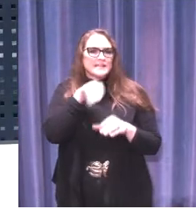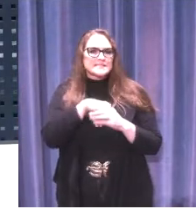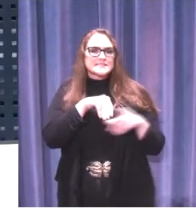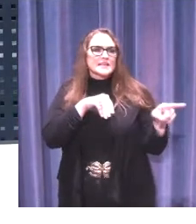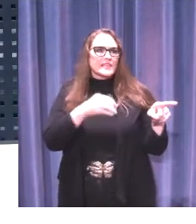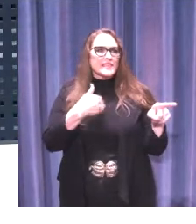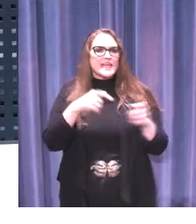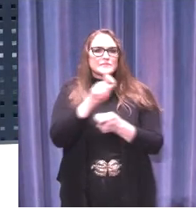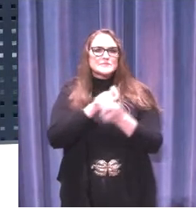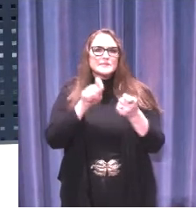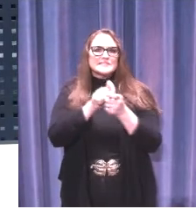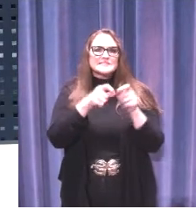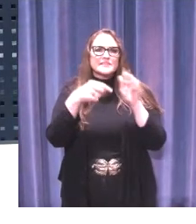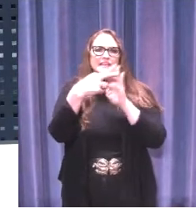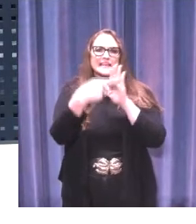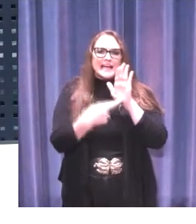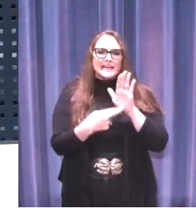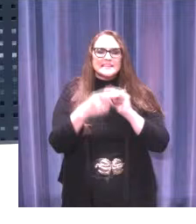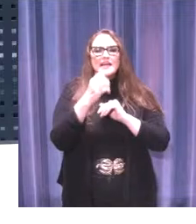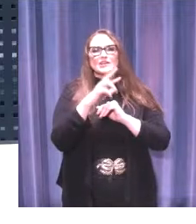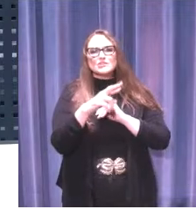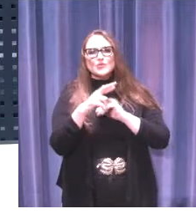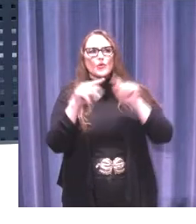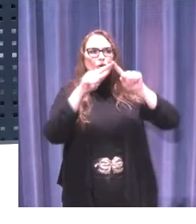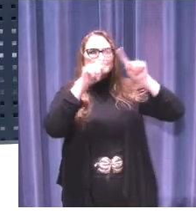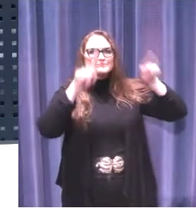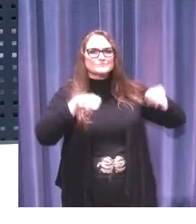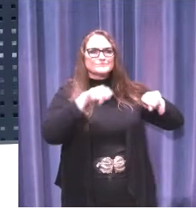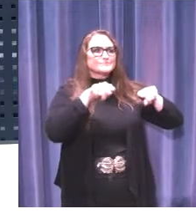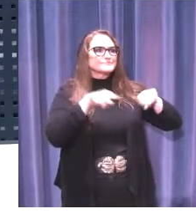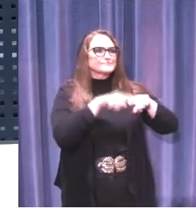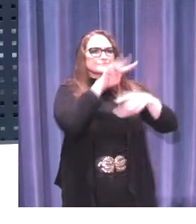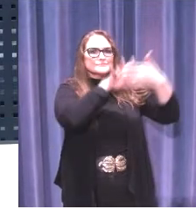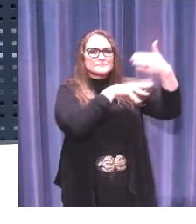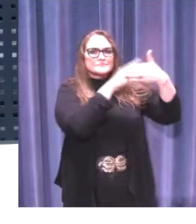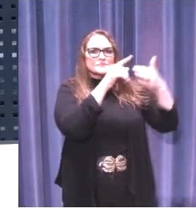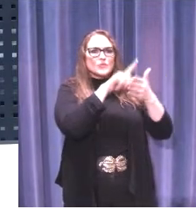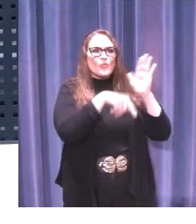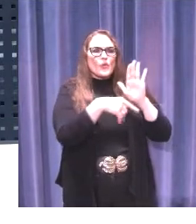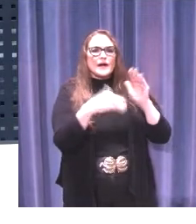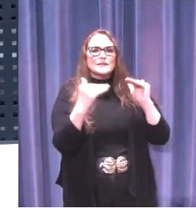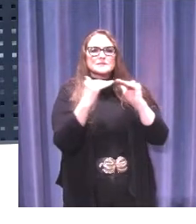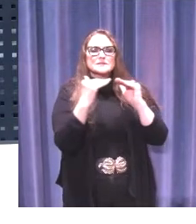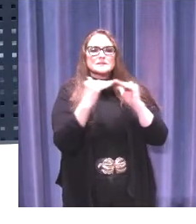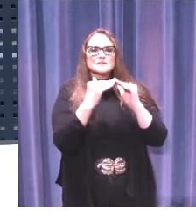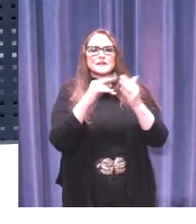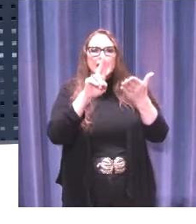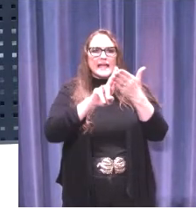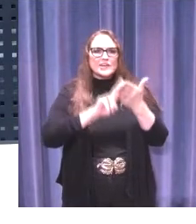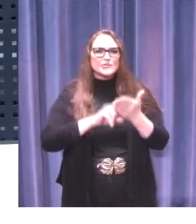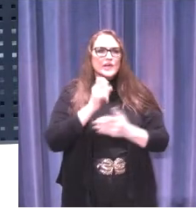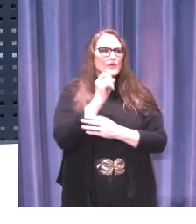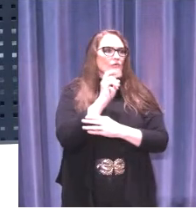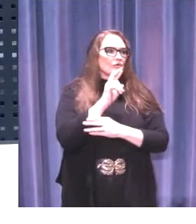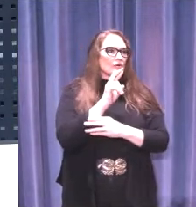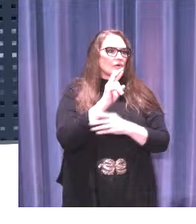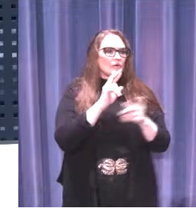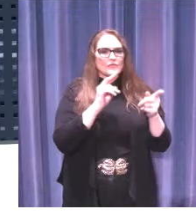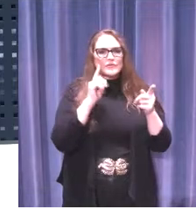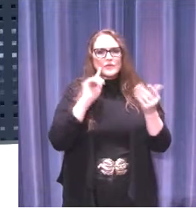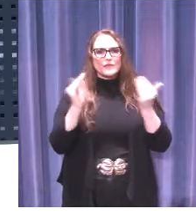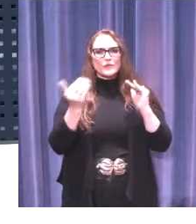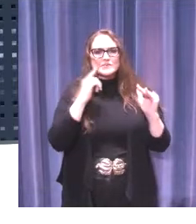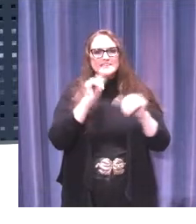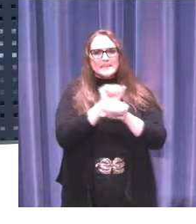have specific guidelines or a rubric of what constitutes a contractor versus an